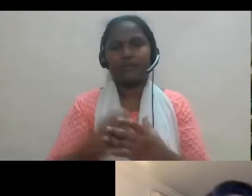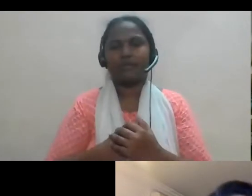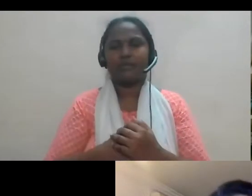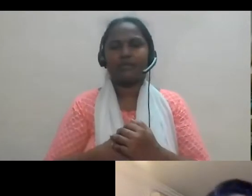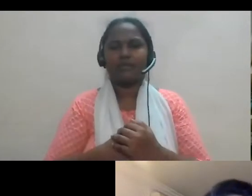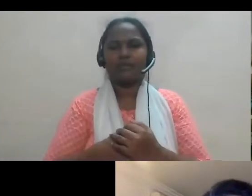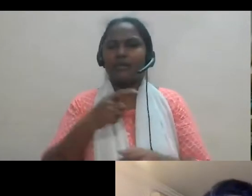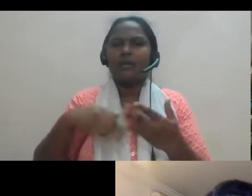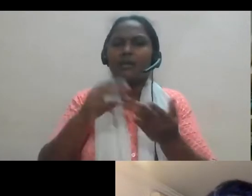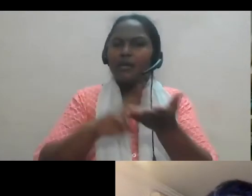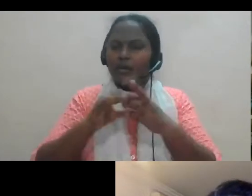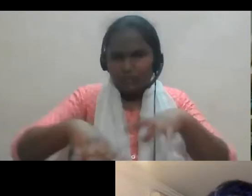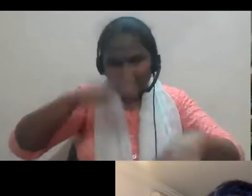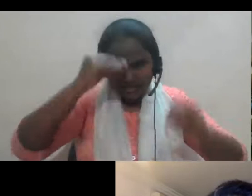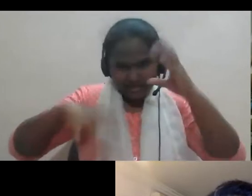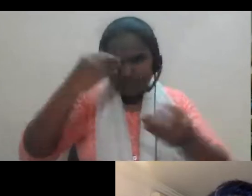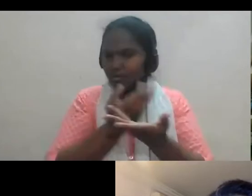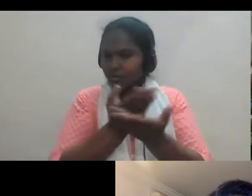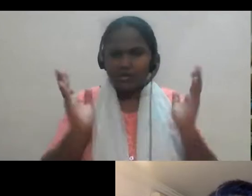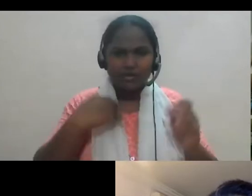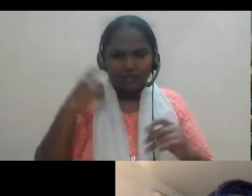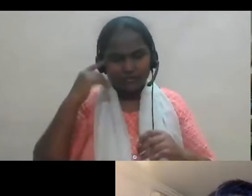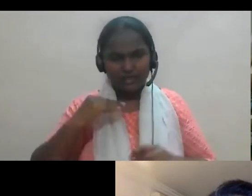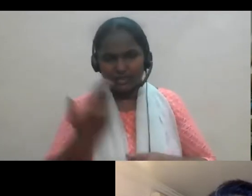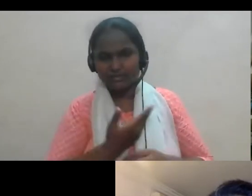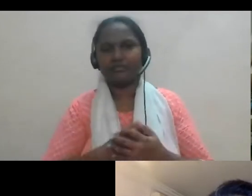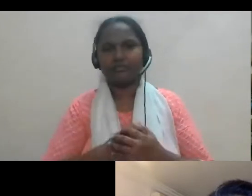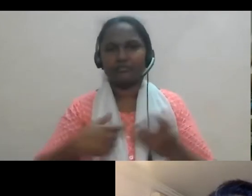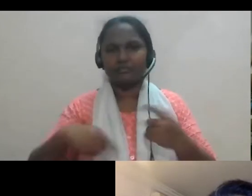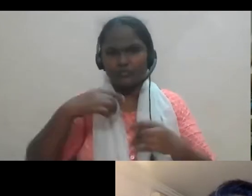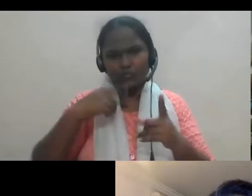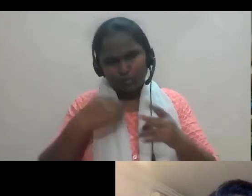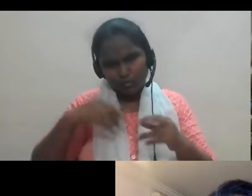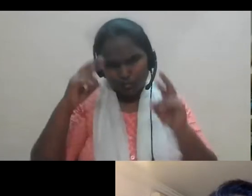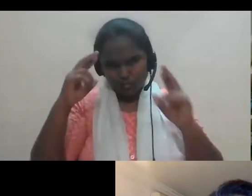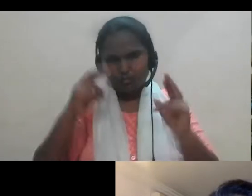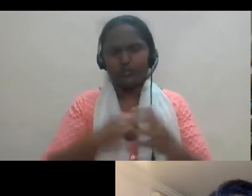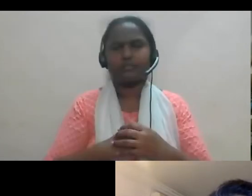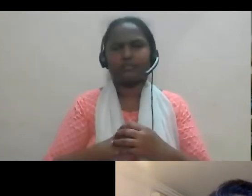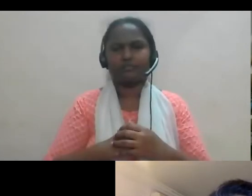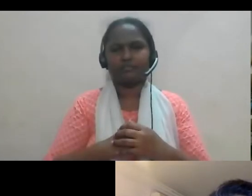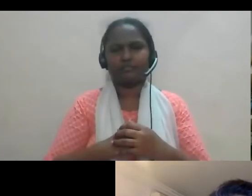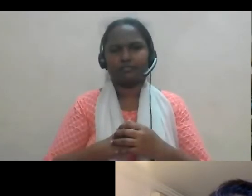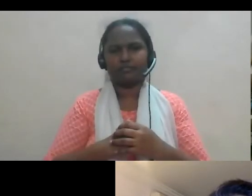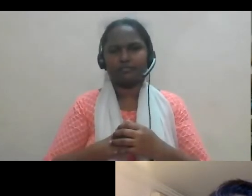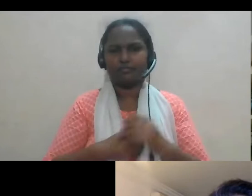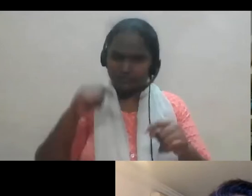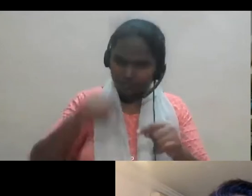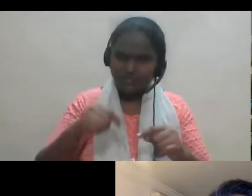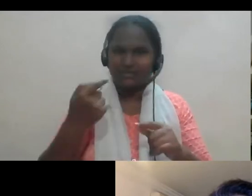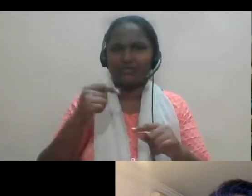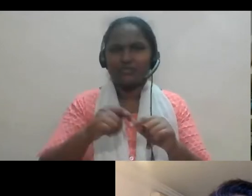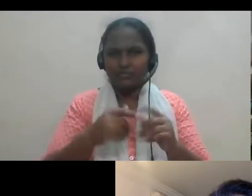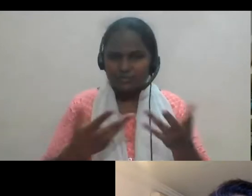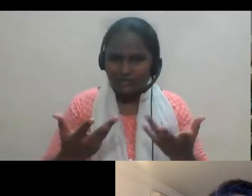it's a moment of learning for all of us, and I do hope that that politicians